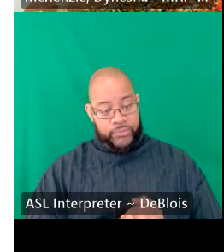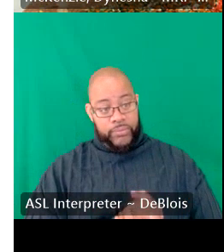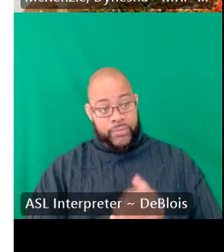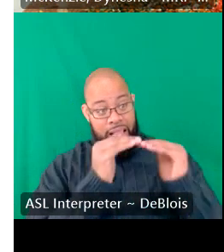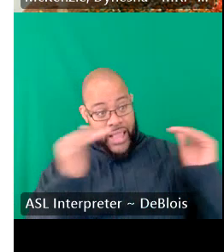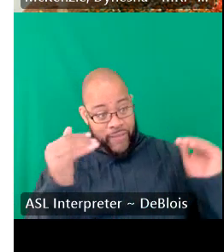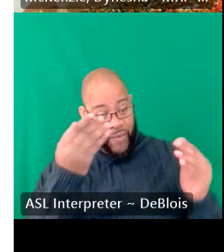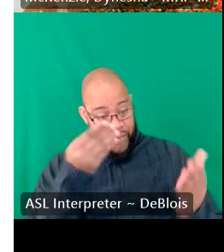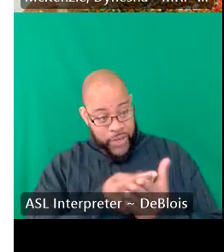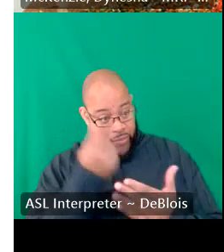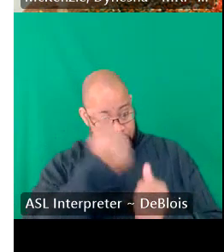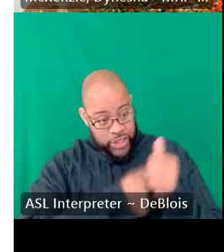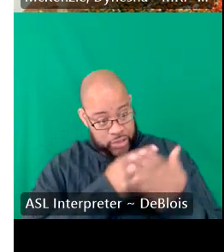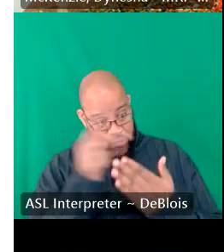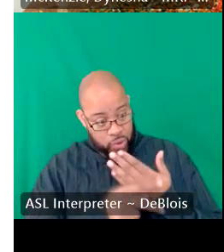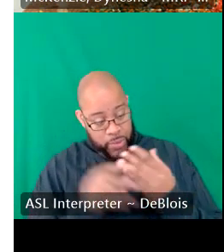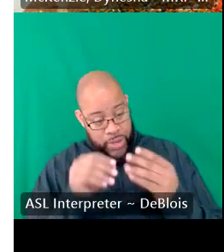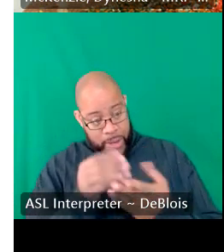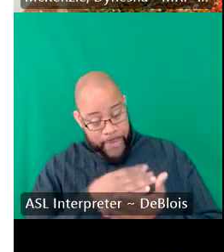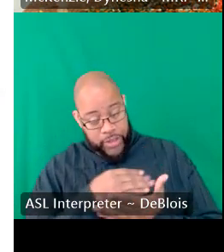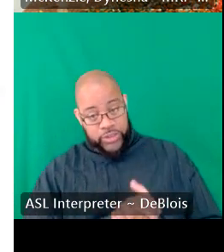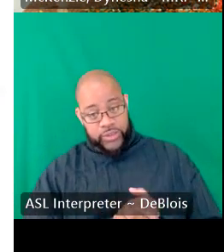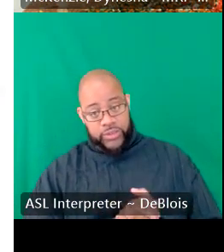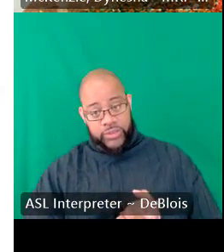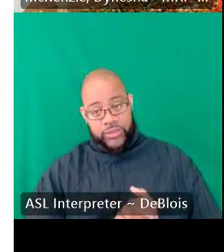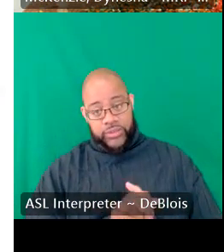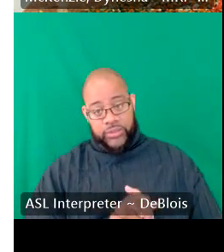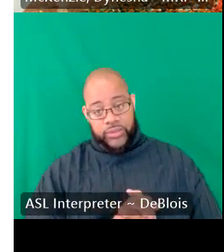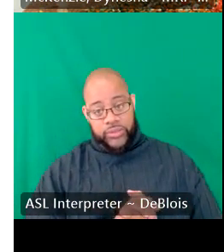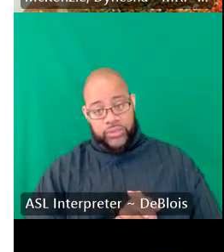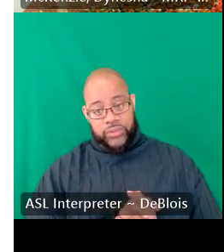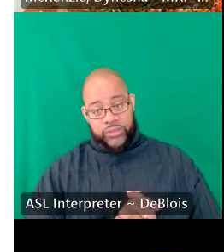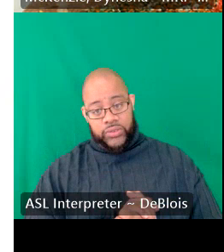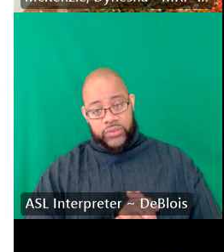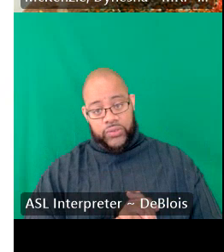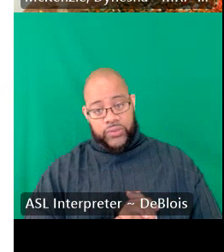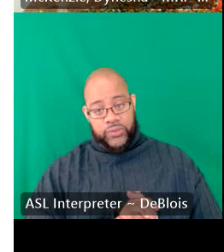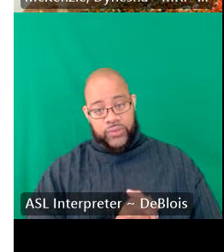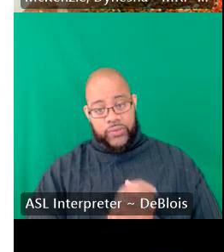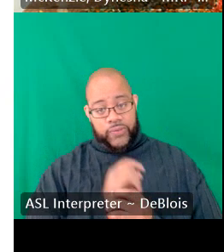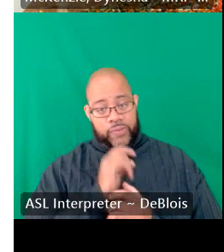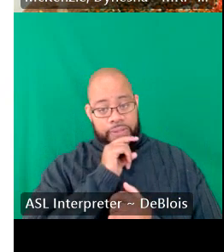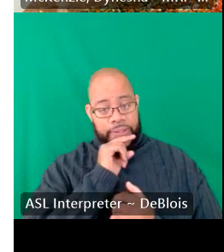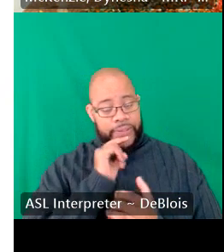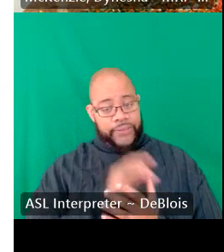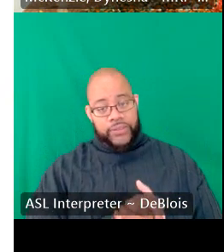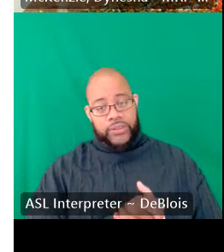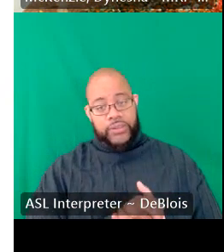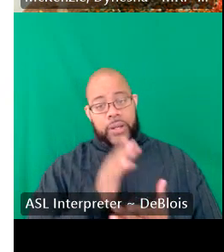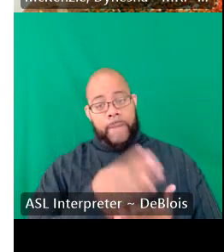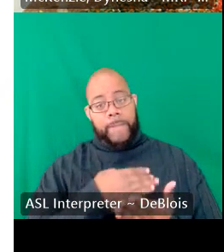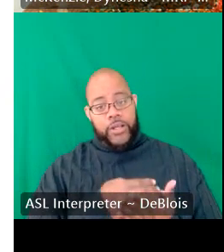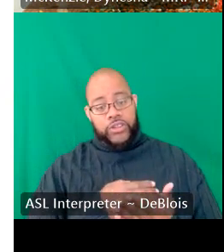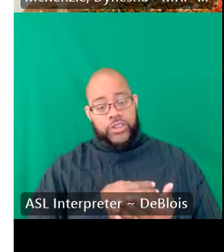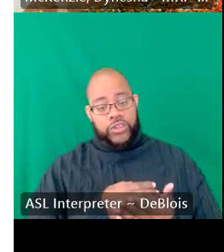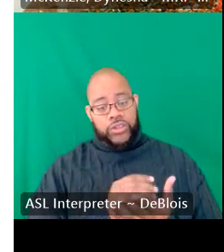every program in the budget, which, and of course the budget is supposed to